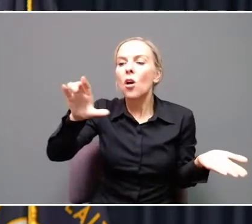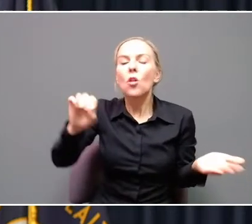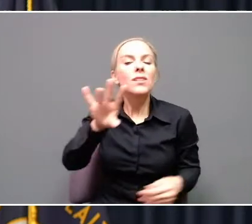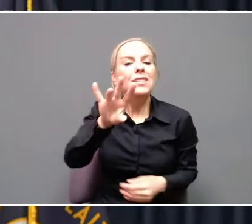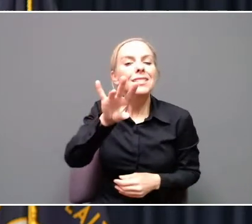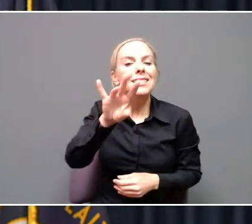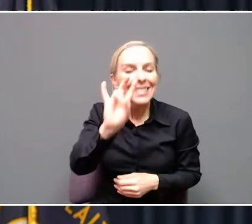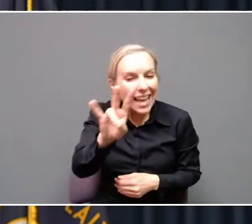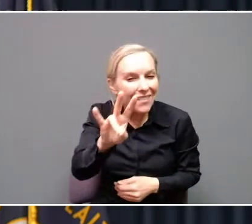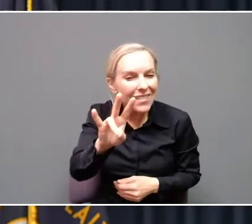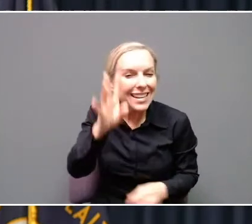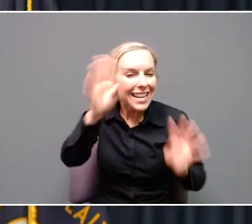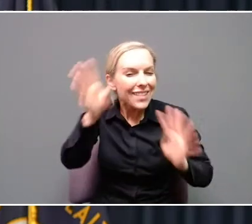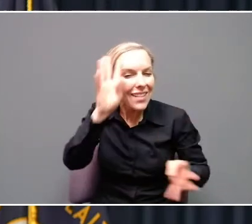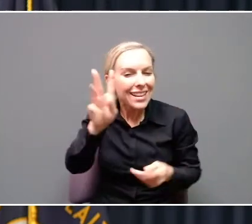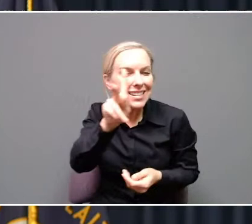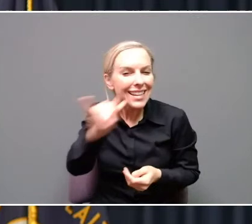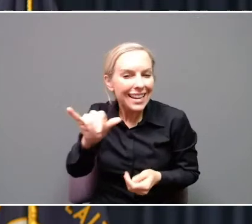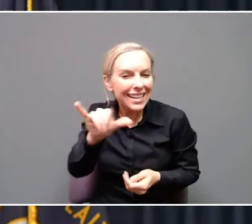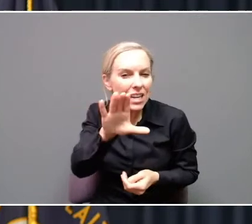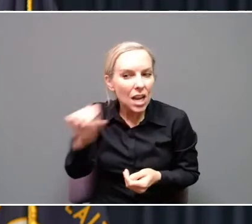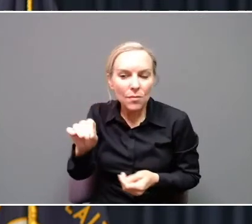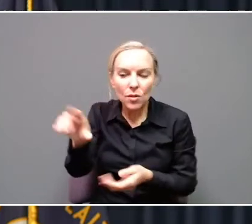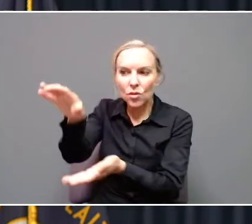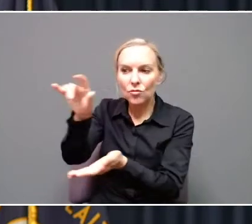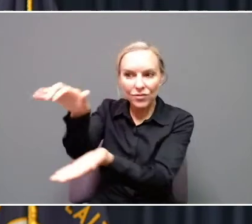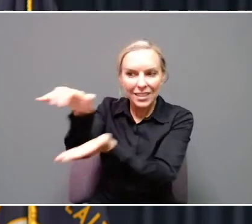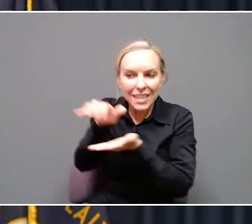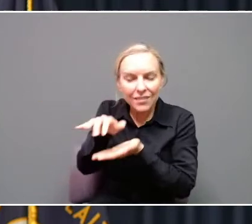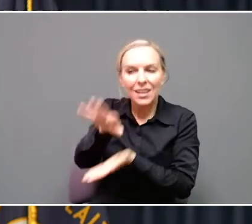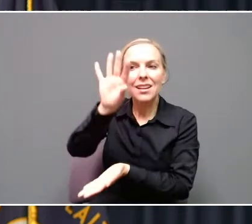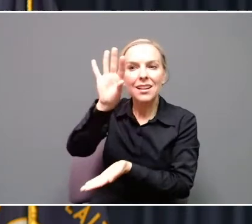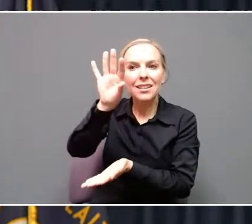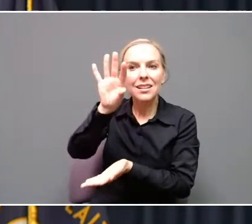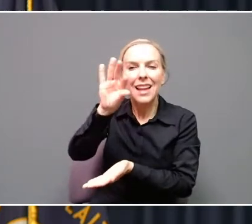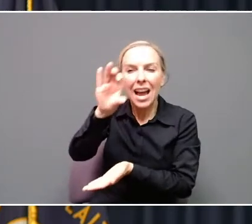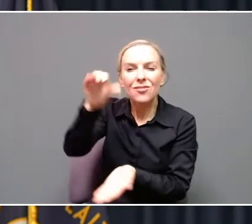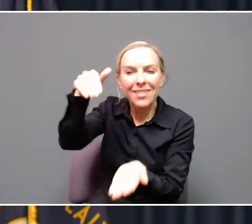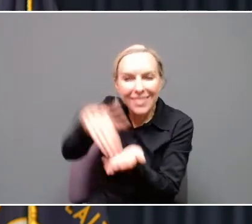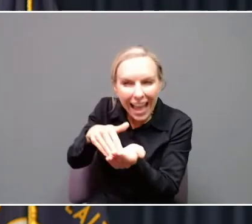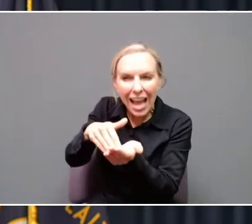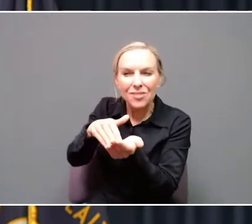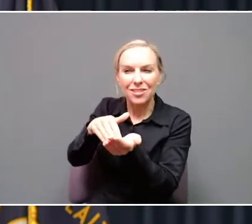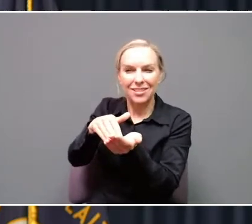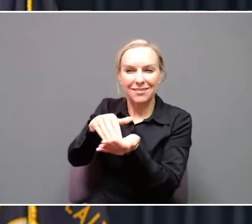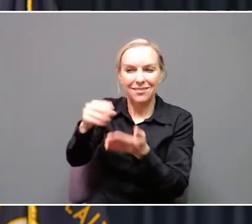are receiving nearly $900,000 in state matching grants as part of our